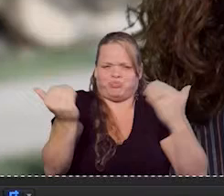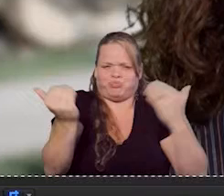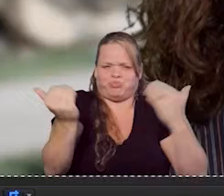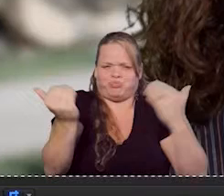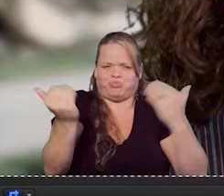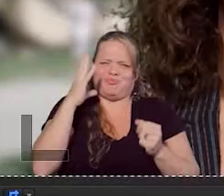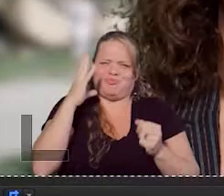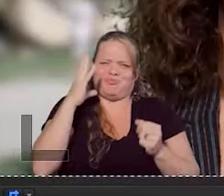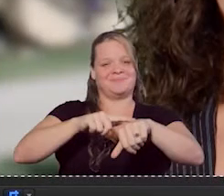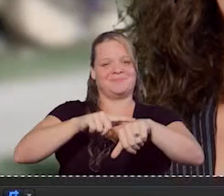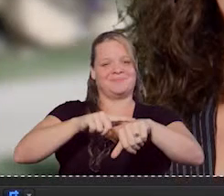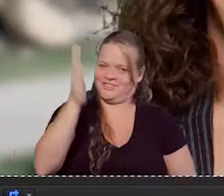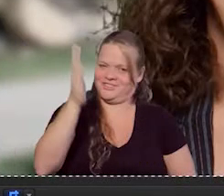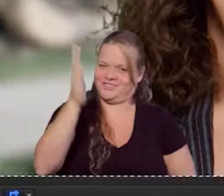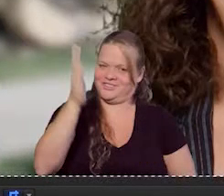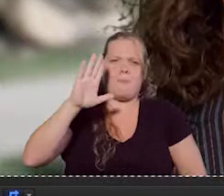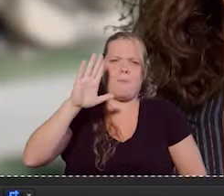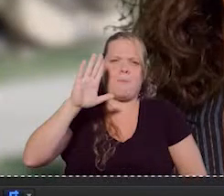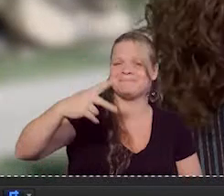cross that boundary.